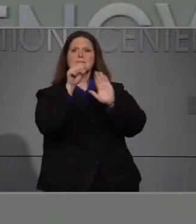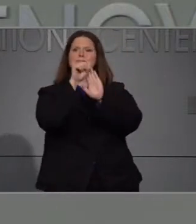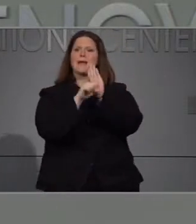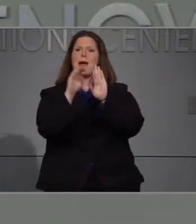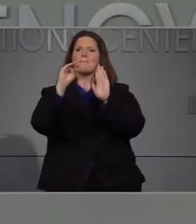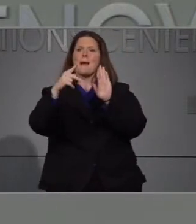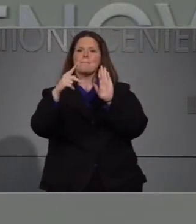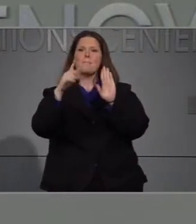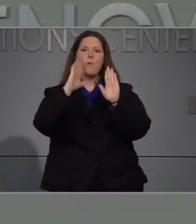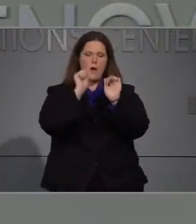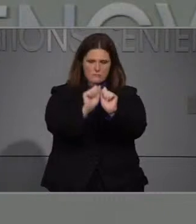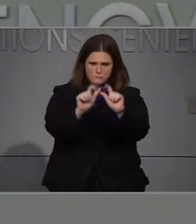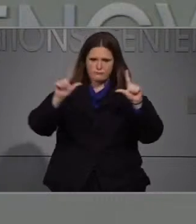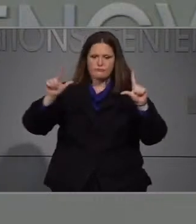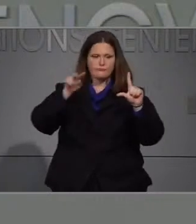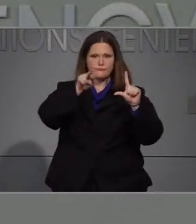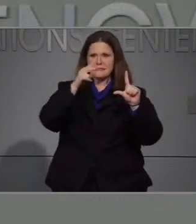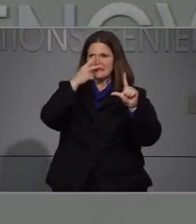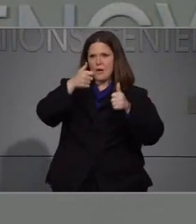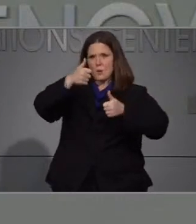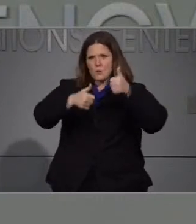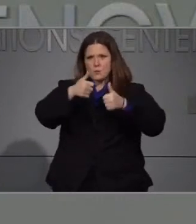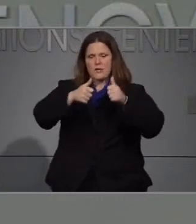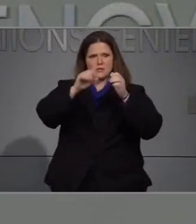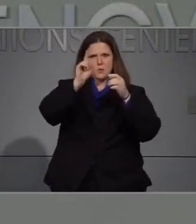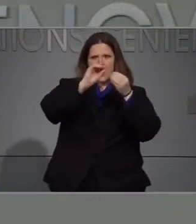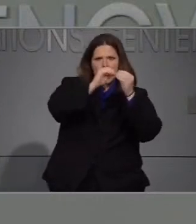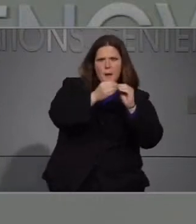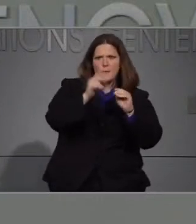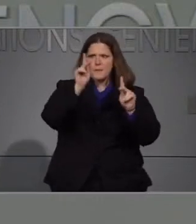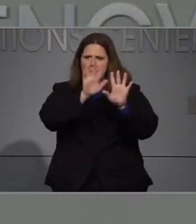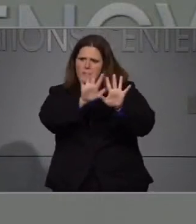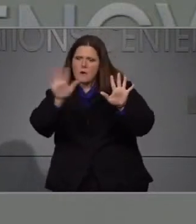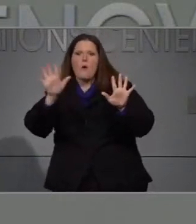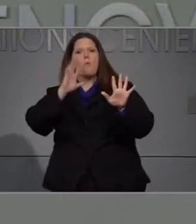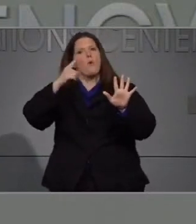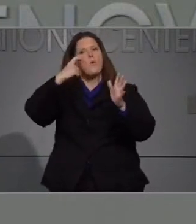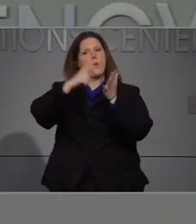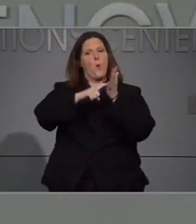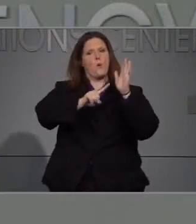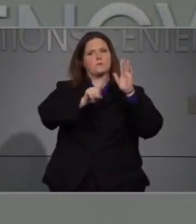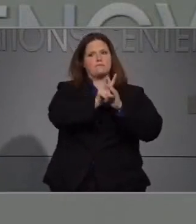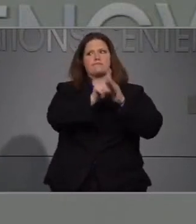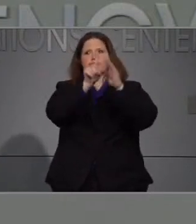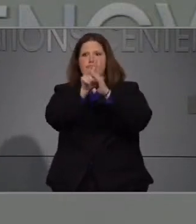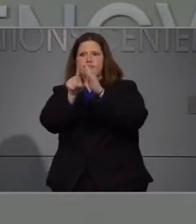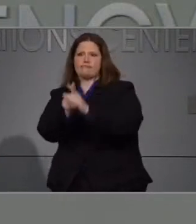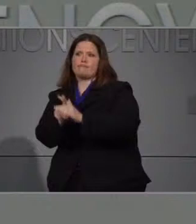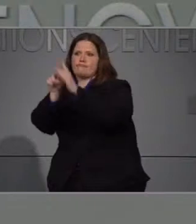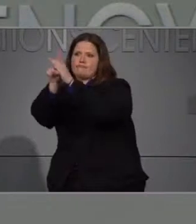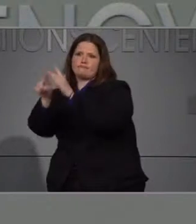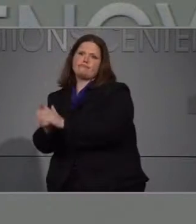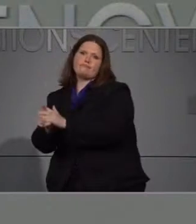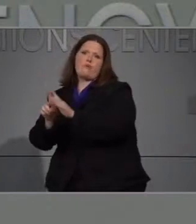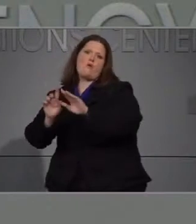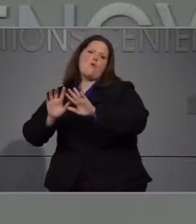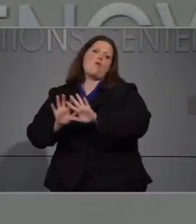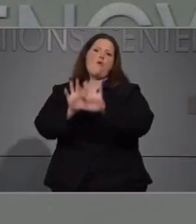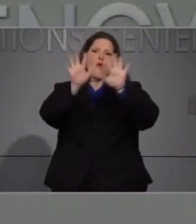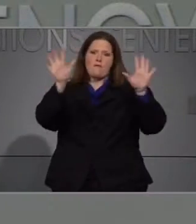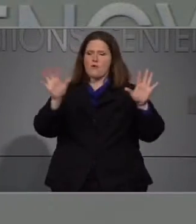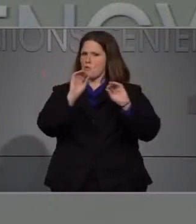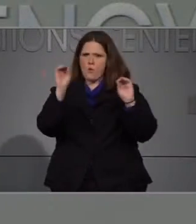our cases are, and you look at that per capita, you'll see it's in all different parts of our state. There is really no region